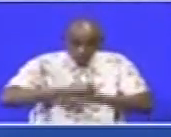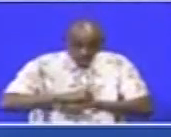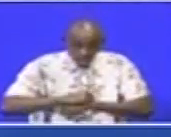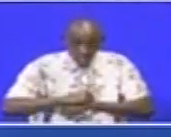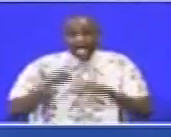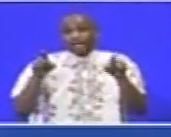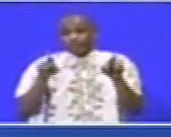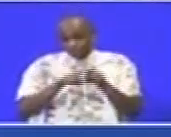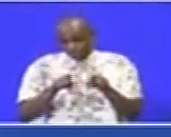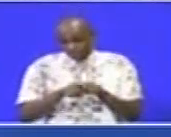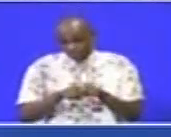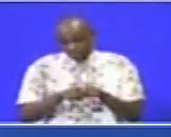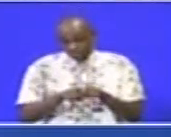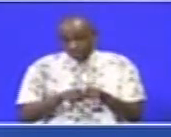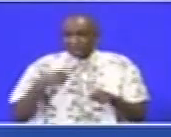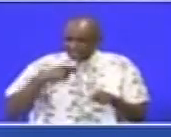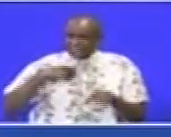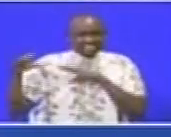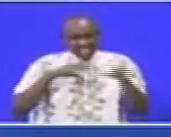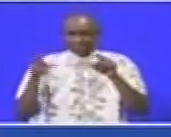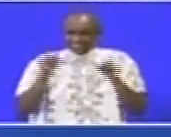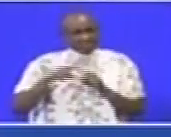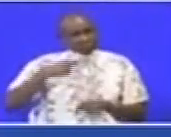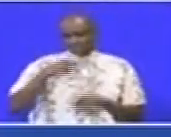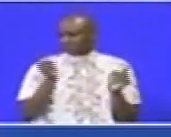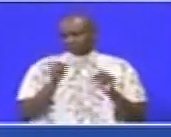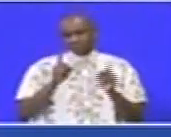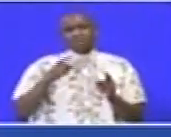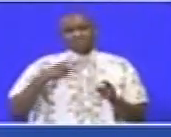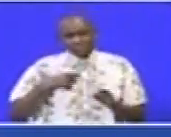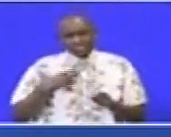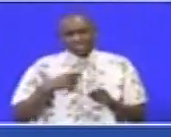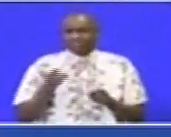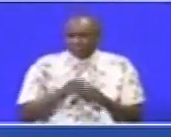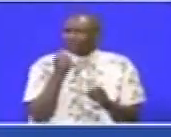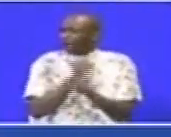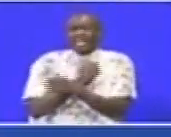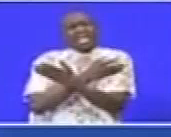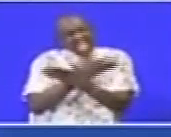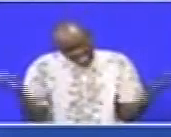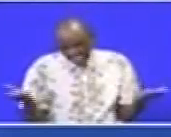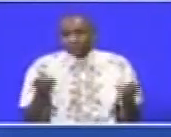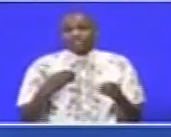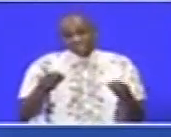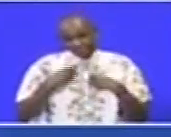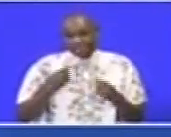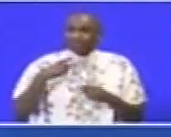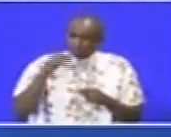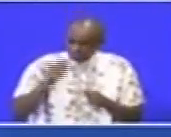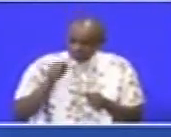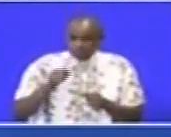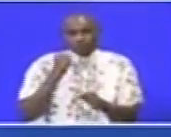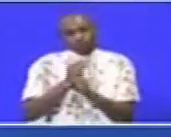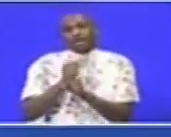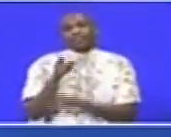na pia asipitie maisha kama yami nimepitia. Naweza fagia kazi tu yoyote naweza fanya. Hata naomba Vanessa pia fanye